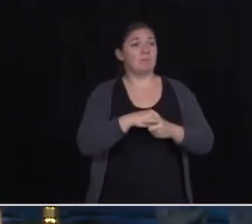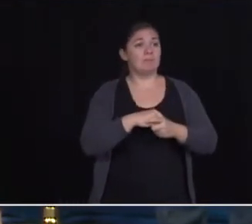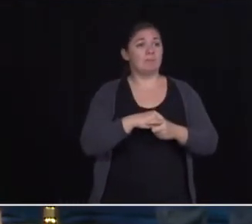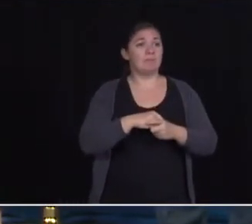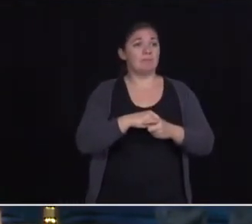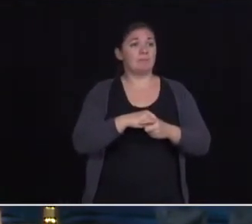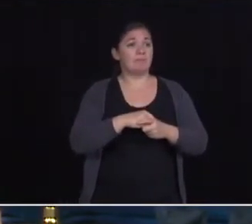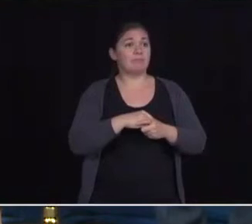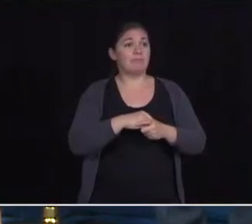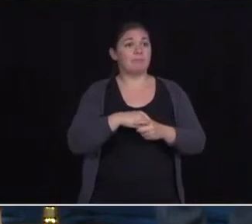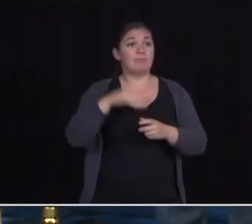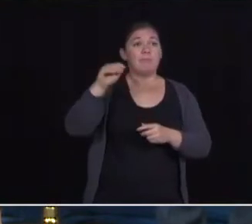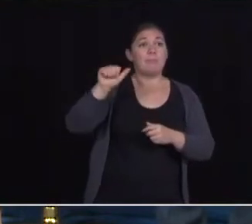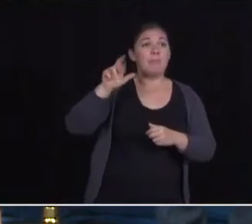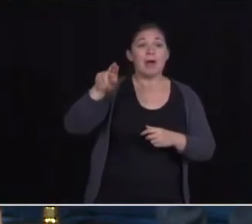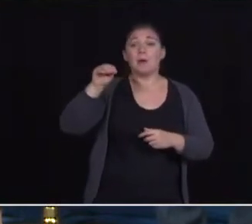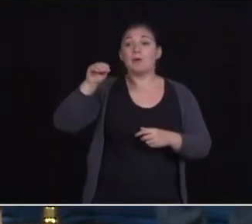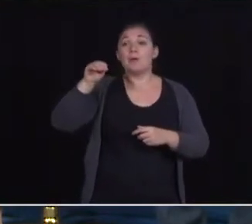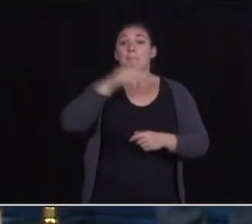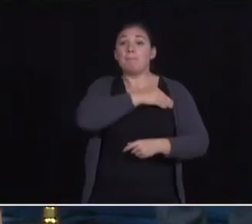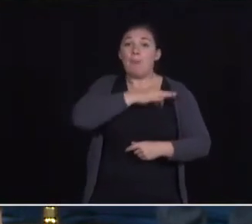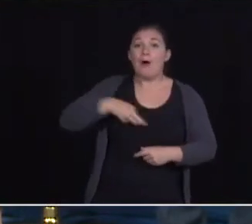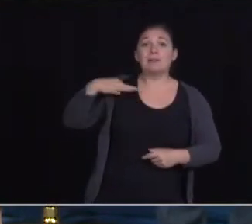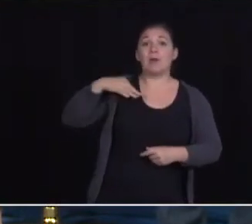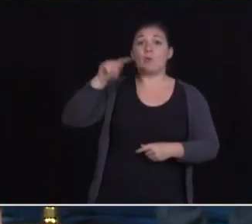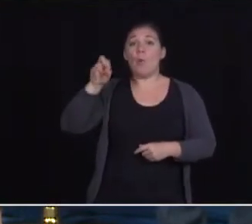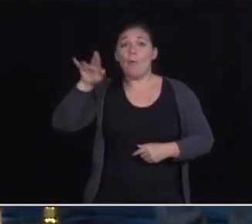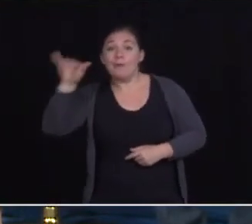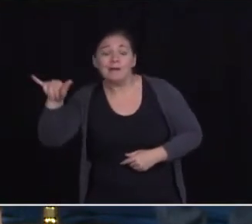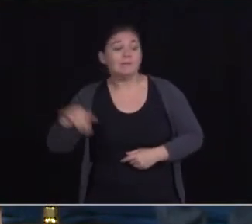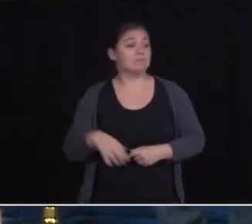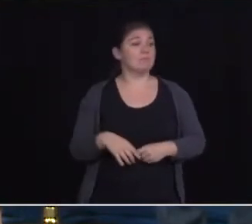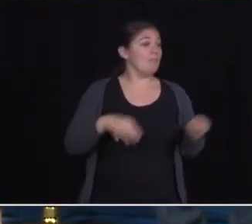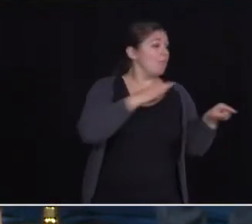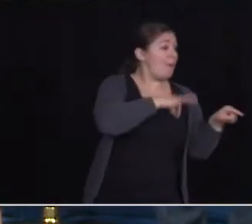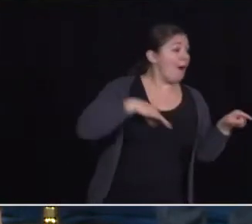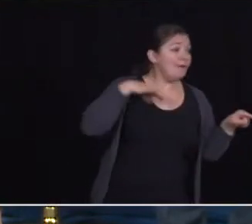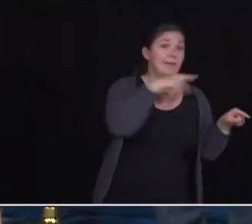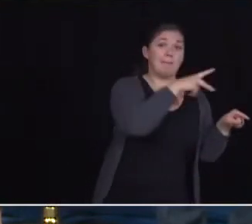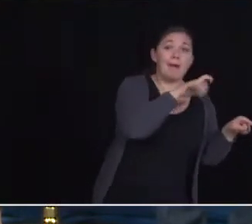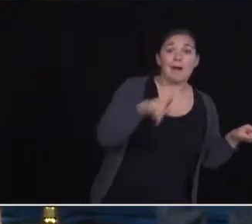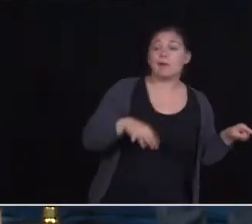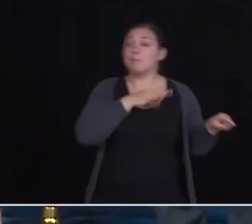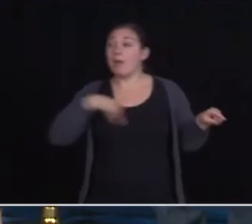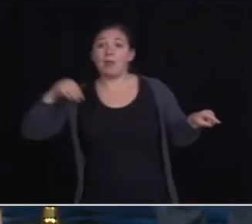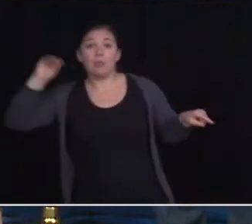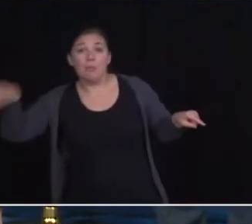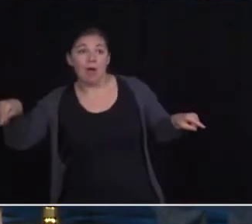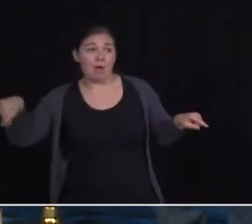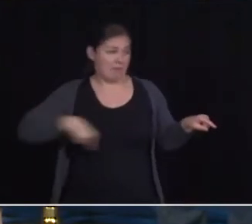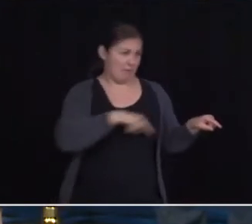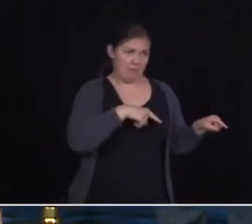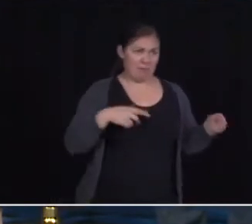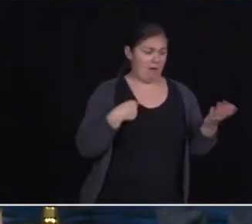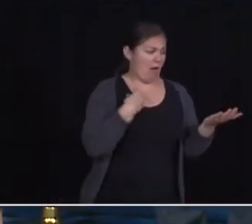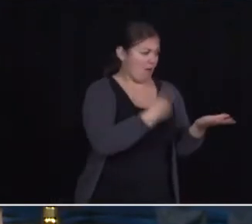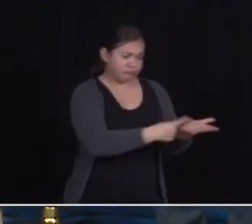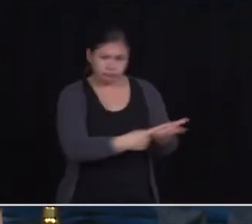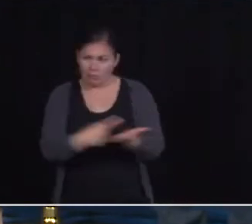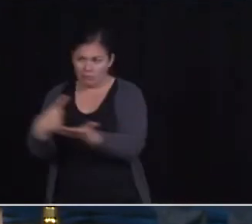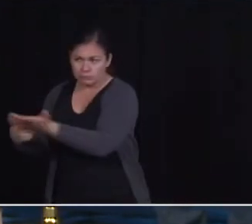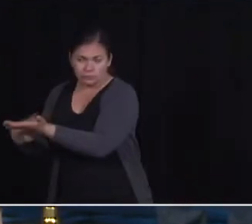both the provincial and municipal portion of the property tax can be rebated, and they are on side for working with us on that. My